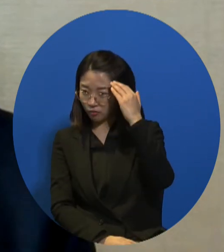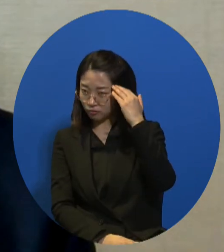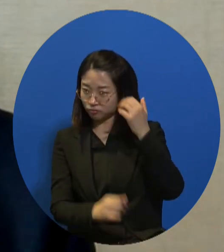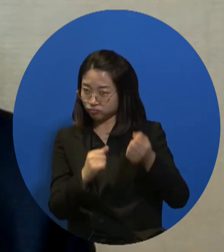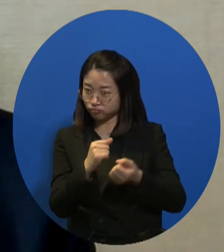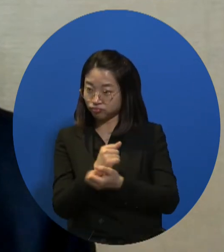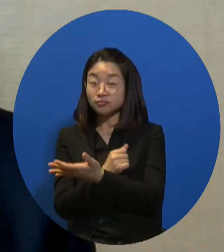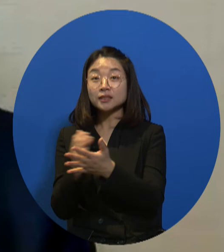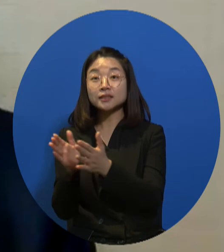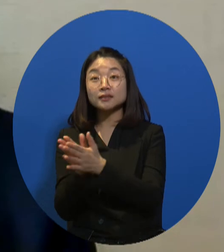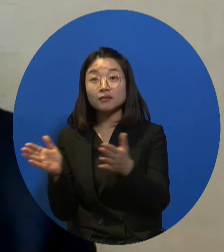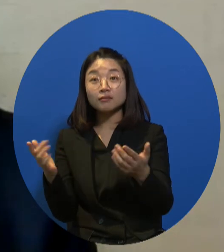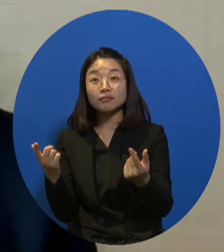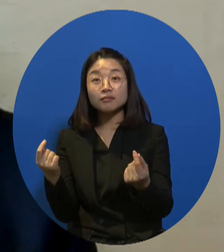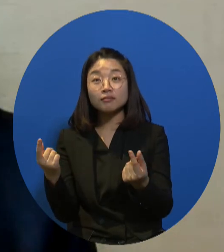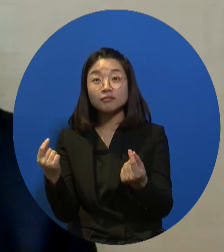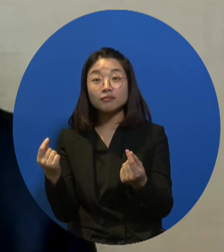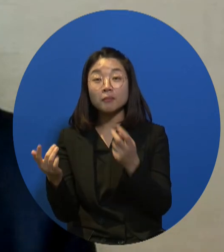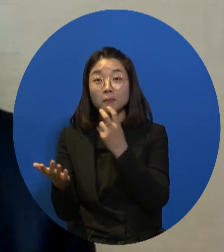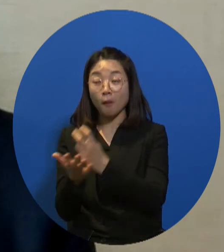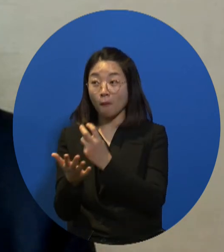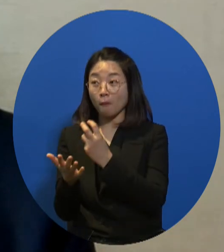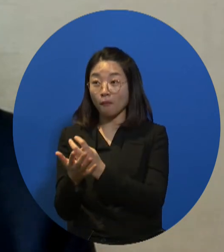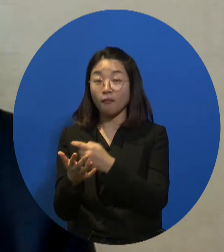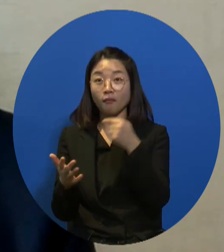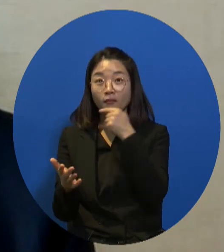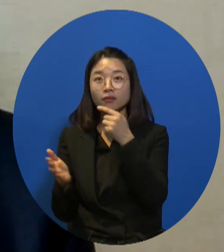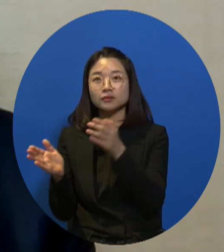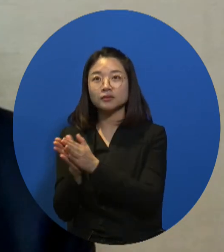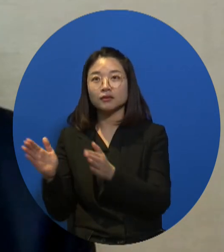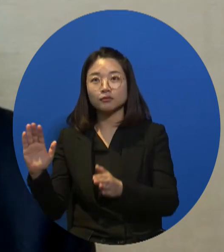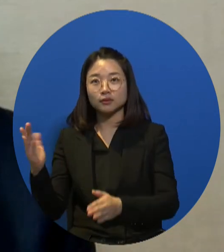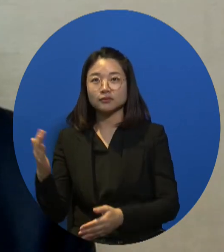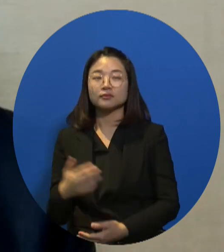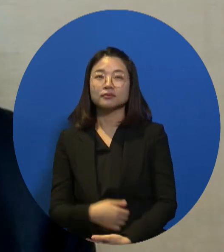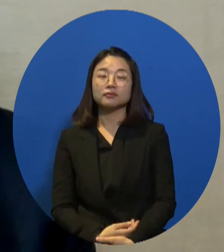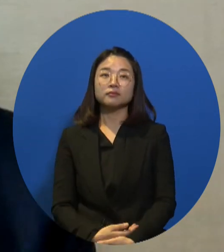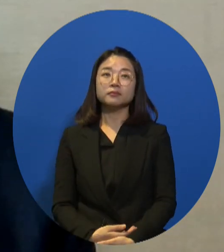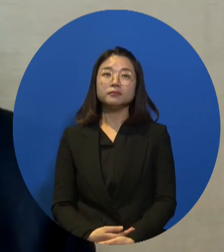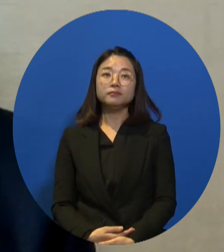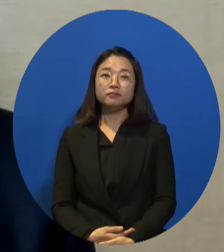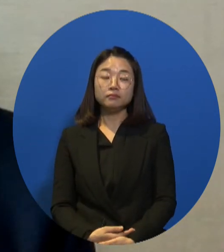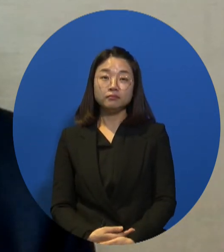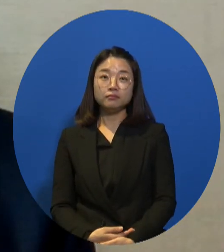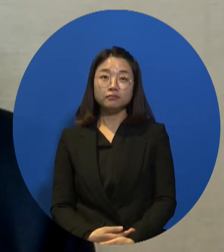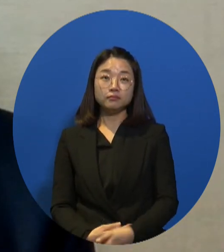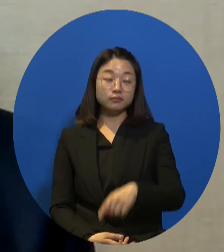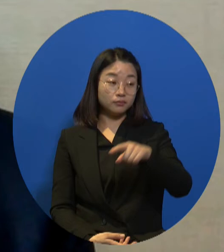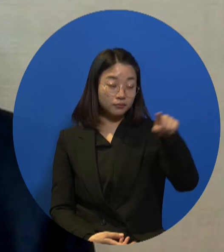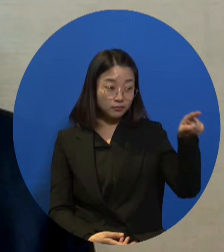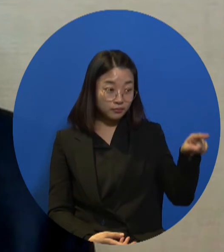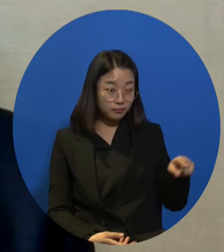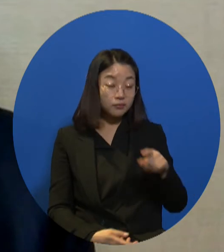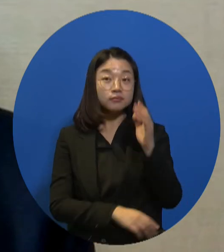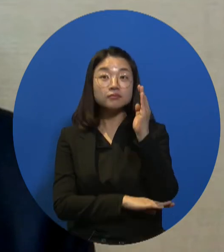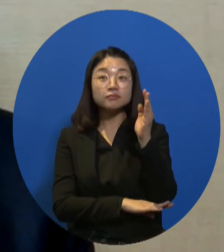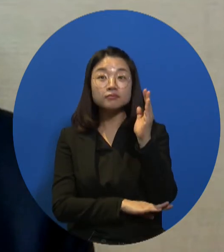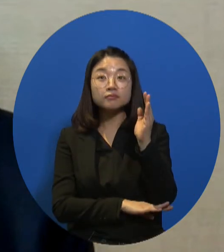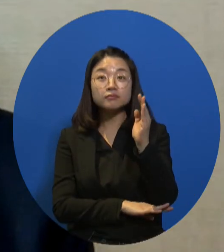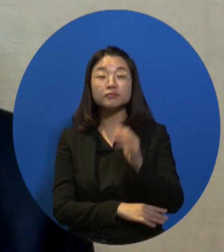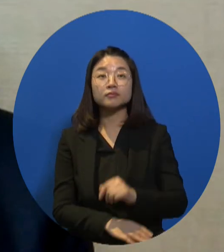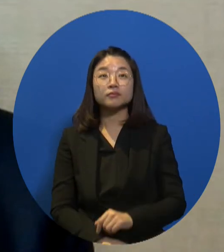Assembly, so it has the same legal effect as a domestic law, but as Ms. Kim mentioned,